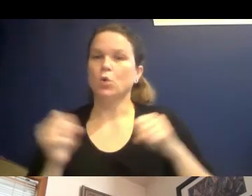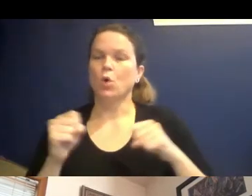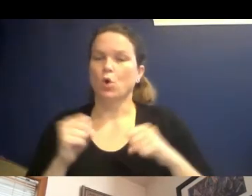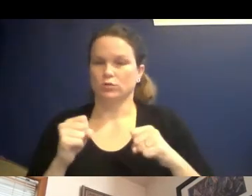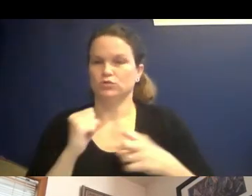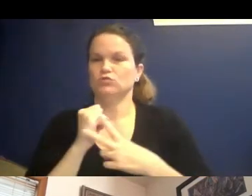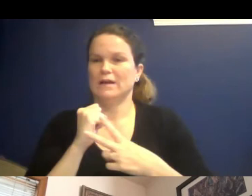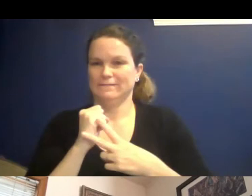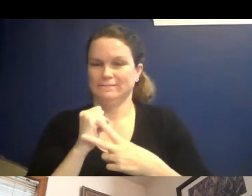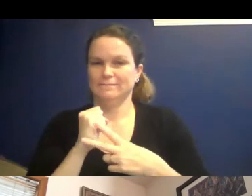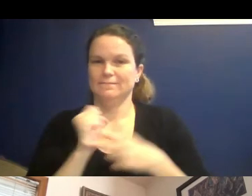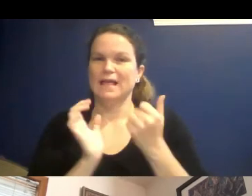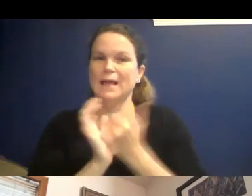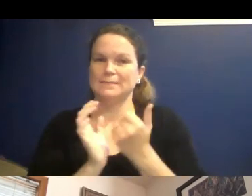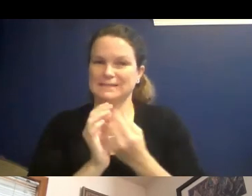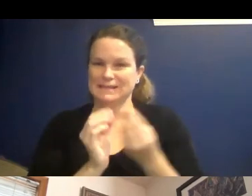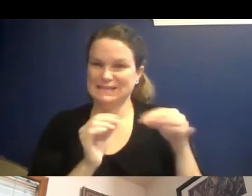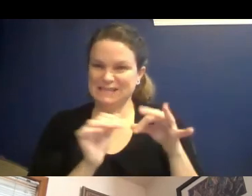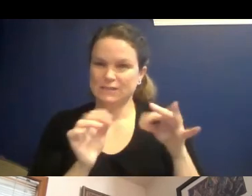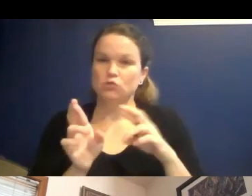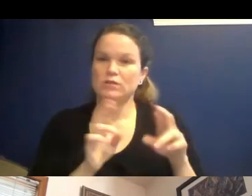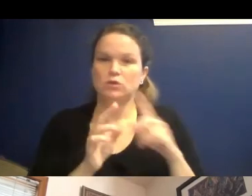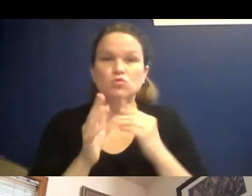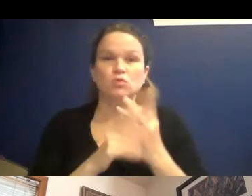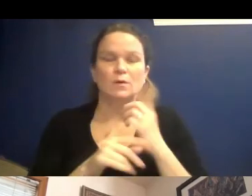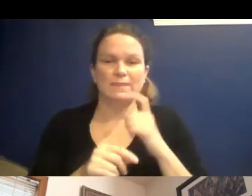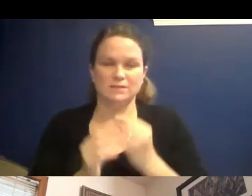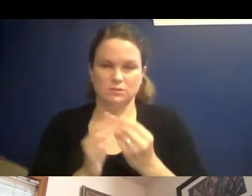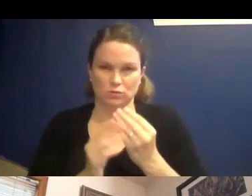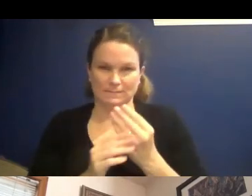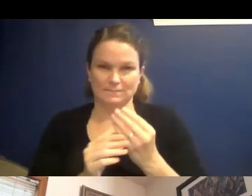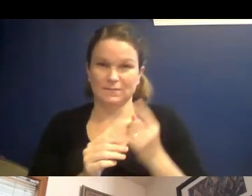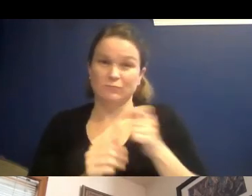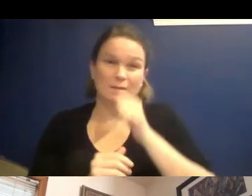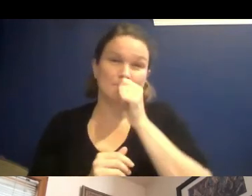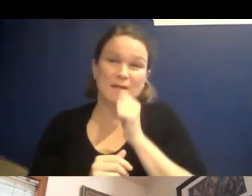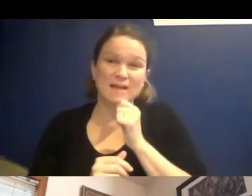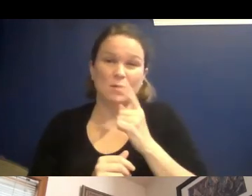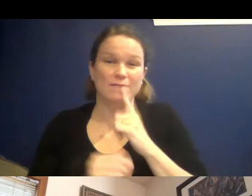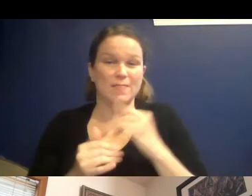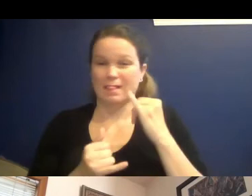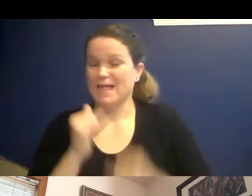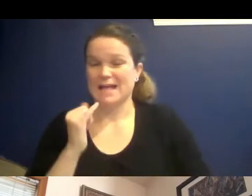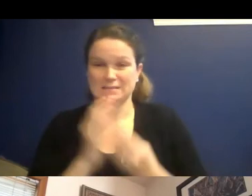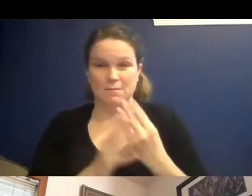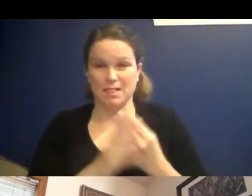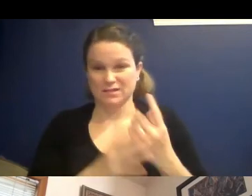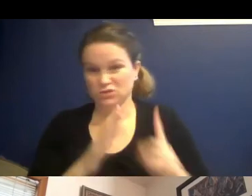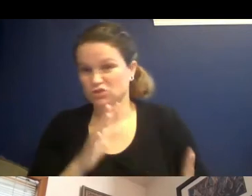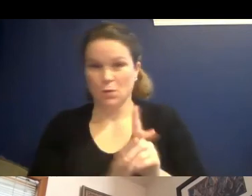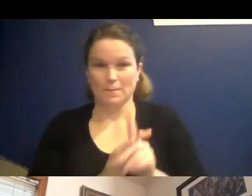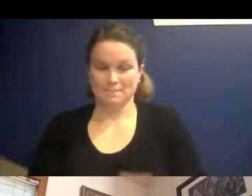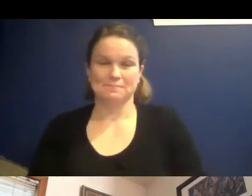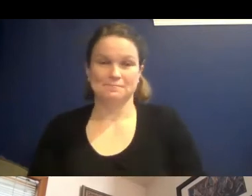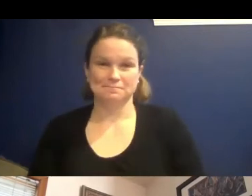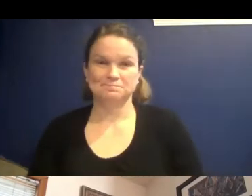the ground warms. You need to be patient. Milkweed is one of the last plants to emerge in the spring.